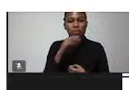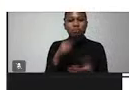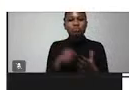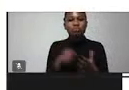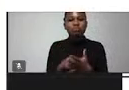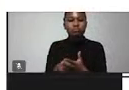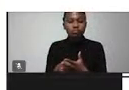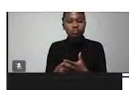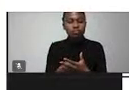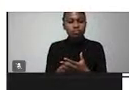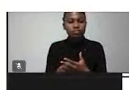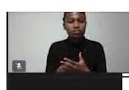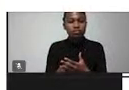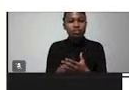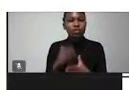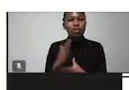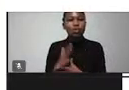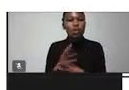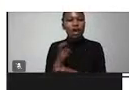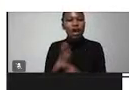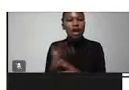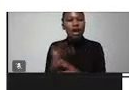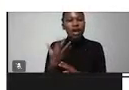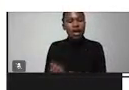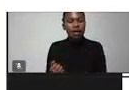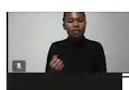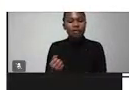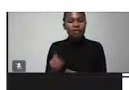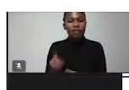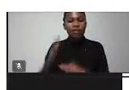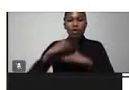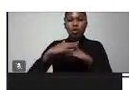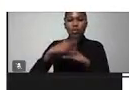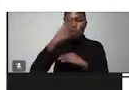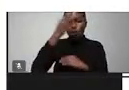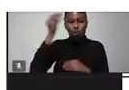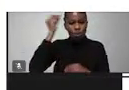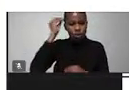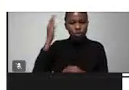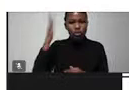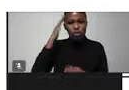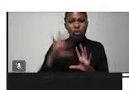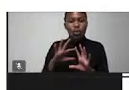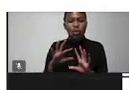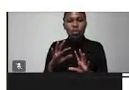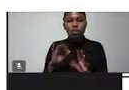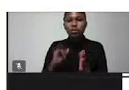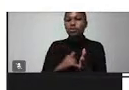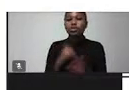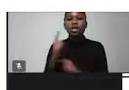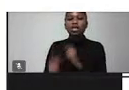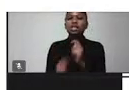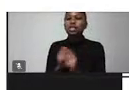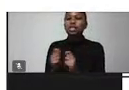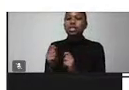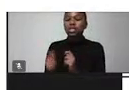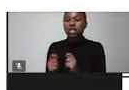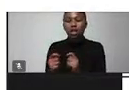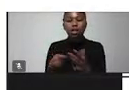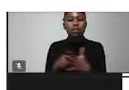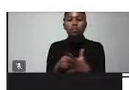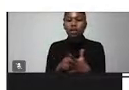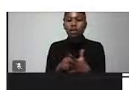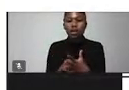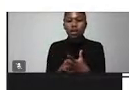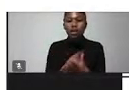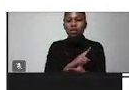it or have the knowledge and the know-how in terms of navigating not just the traditional European markets, but new